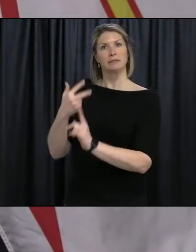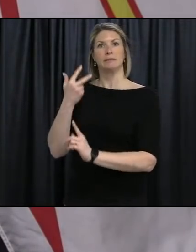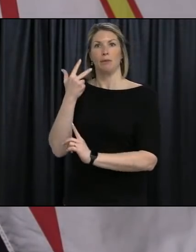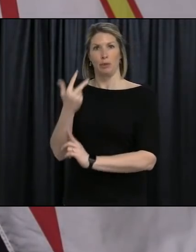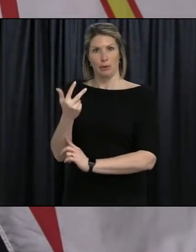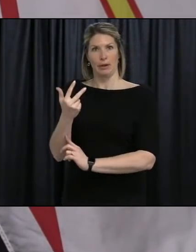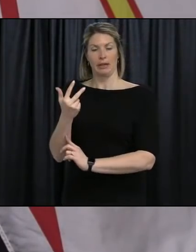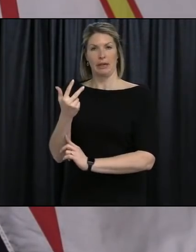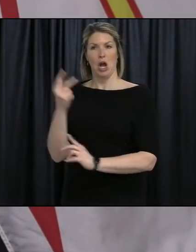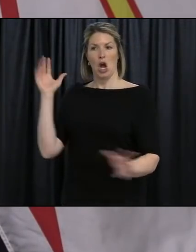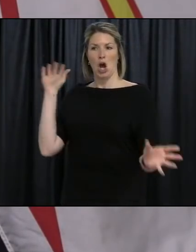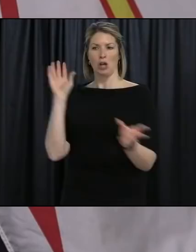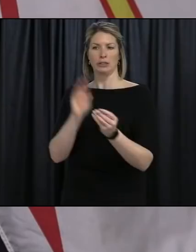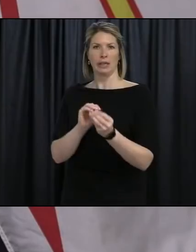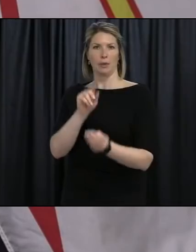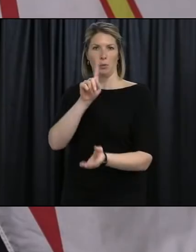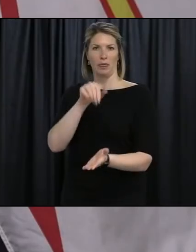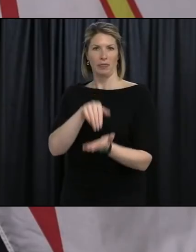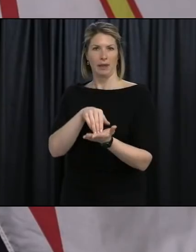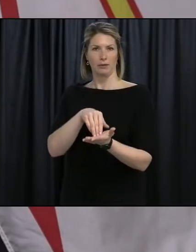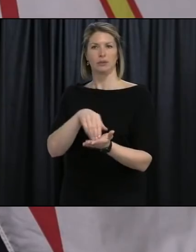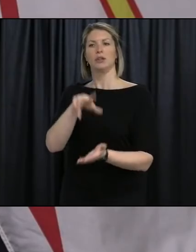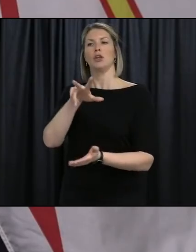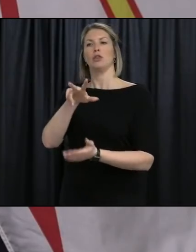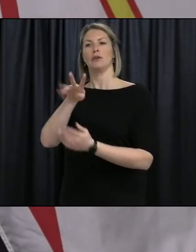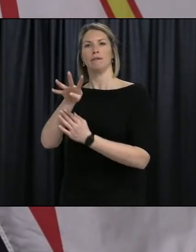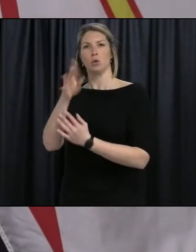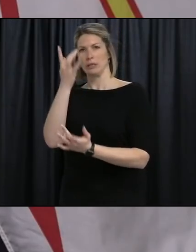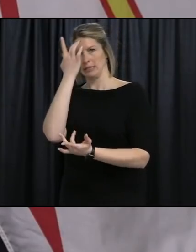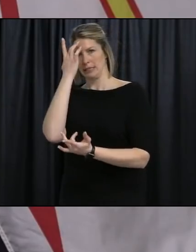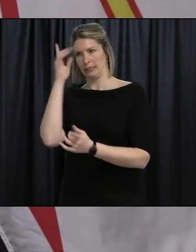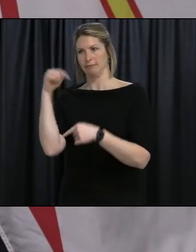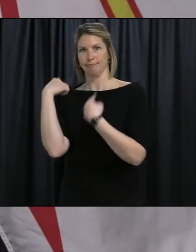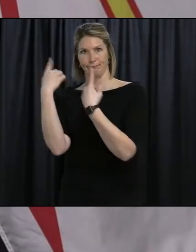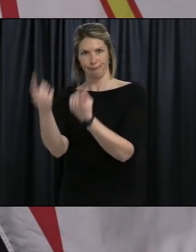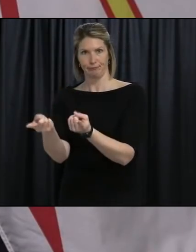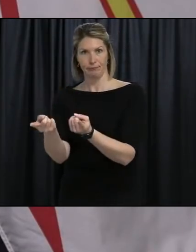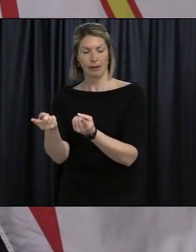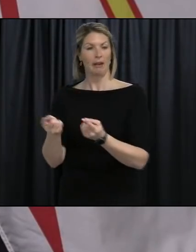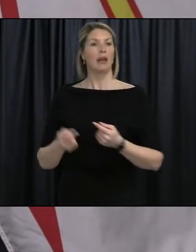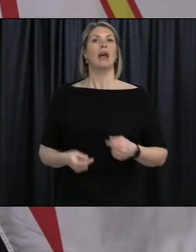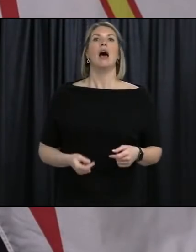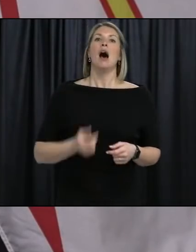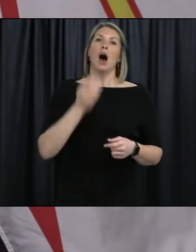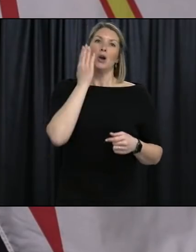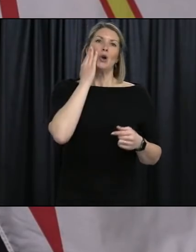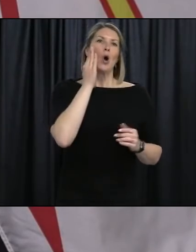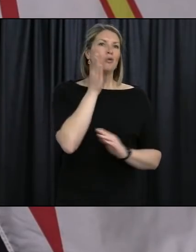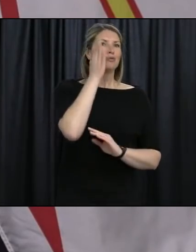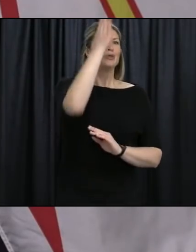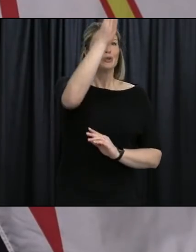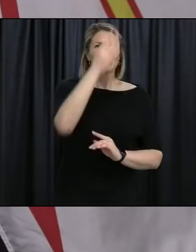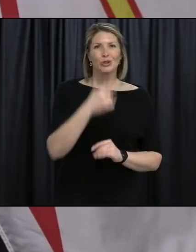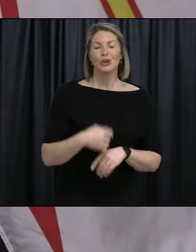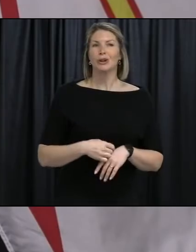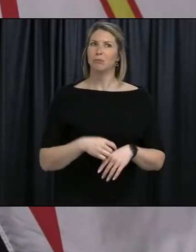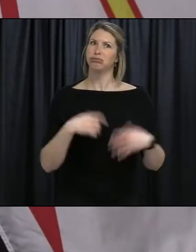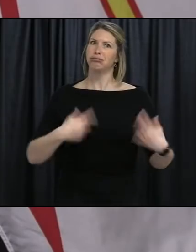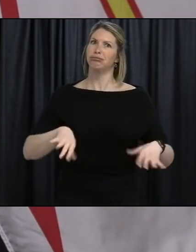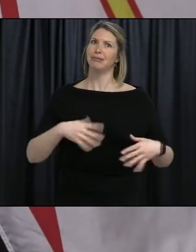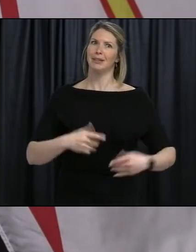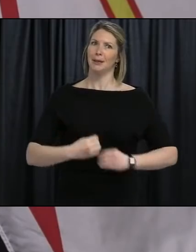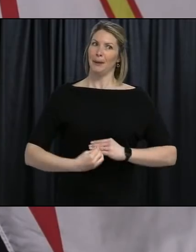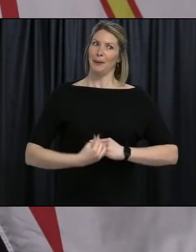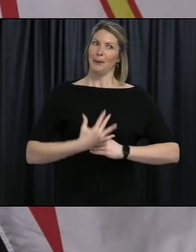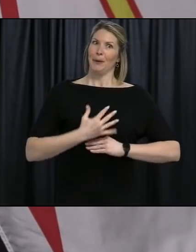1,034. There is no doubt that the future is promising, but how it unfolds is up to us. We need to keep our eye on the end game, which is